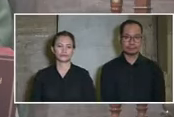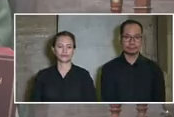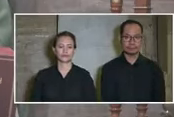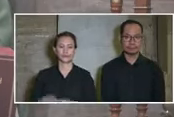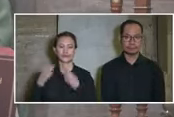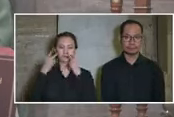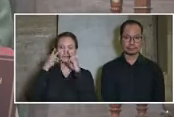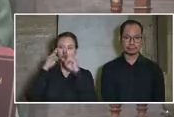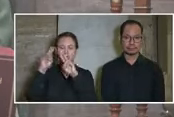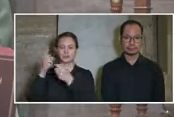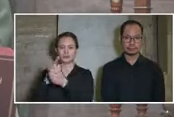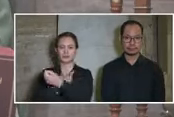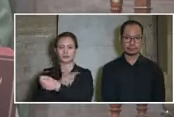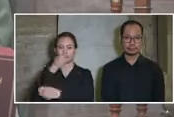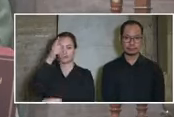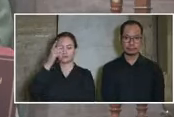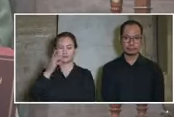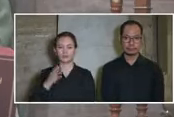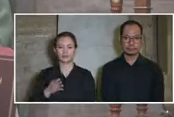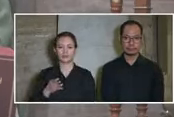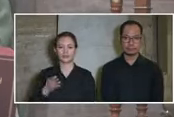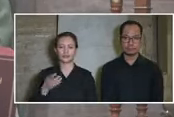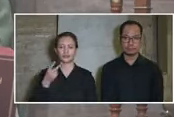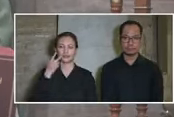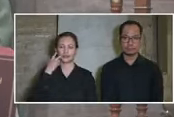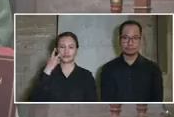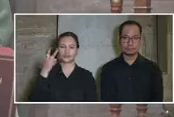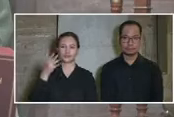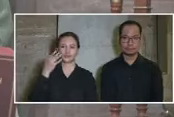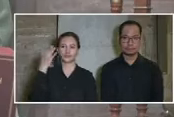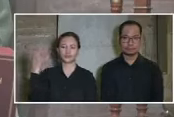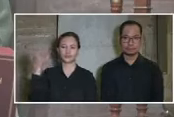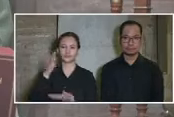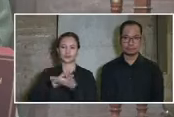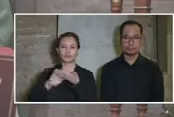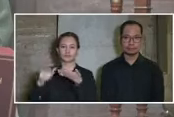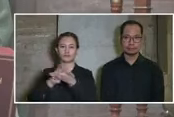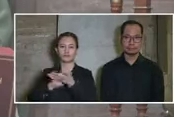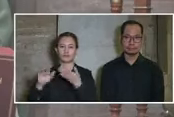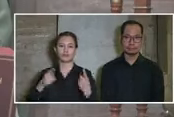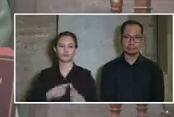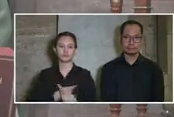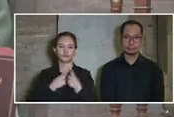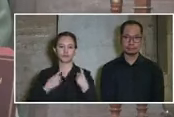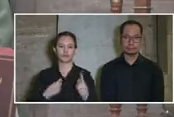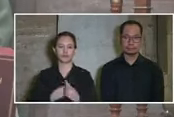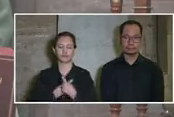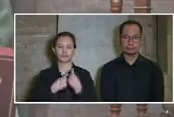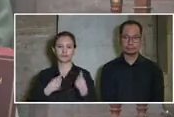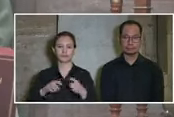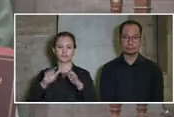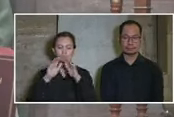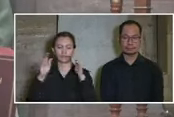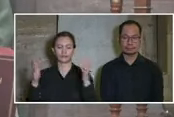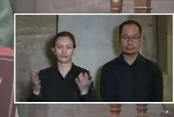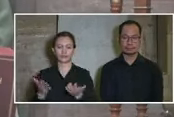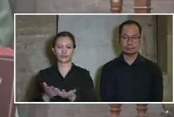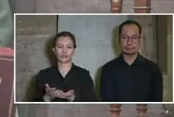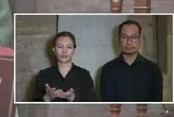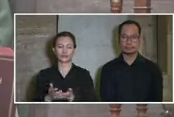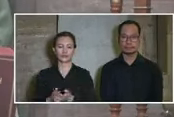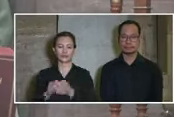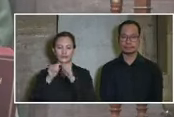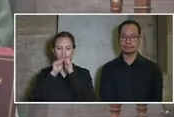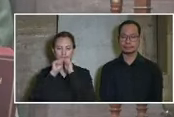Behold the Lamb of God. Behold him who takes away the sins of the world. Blessed are